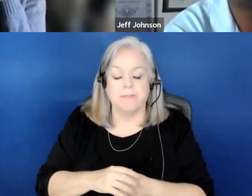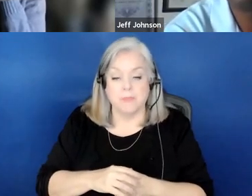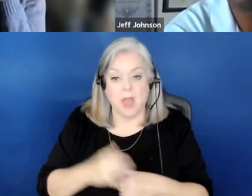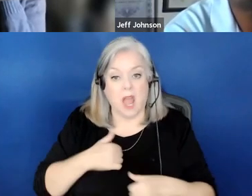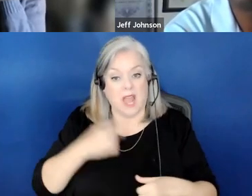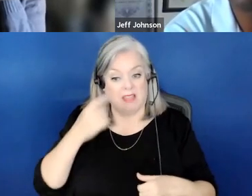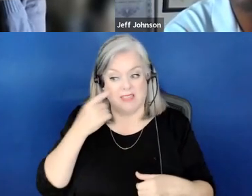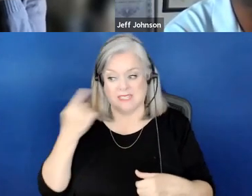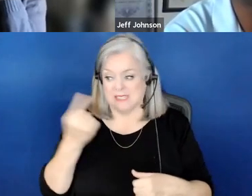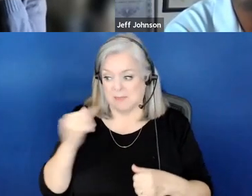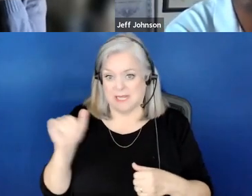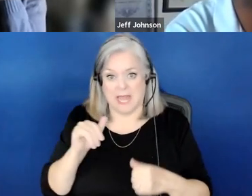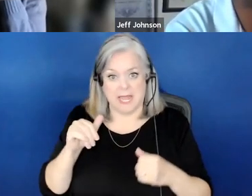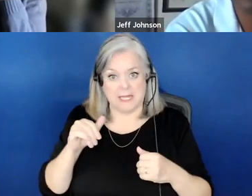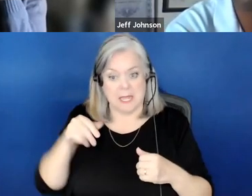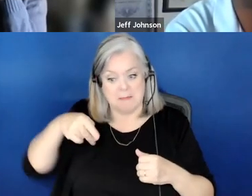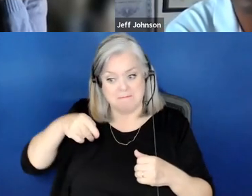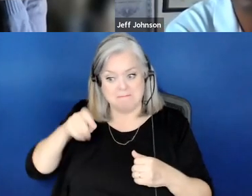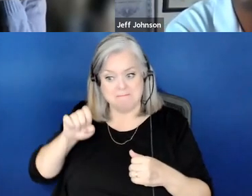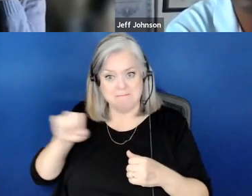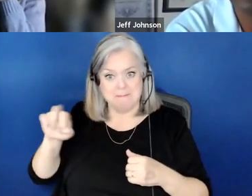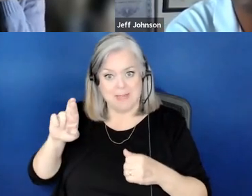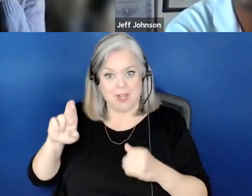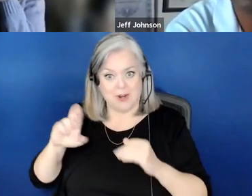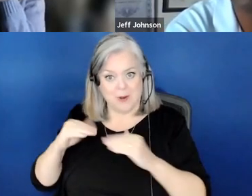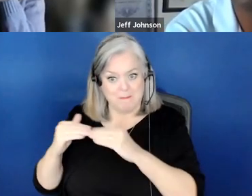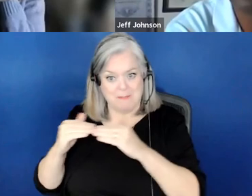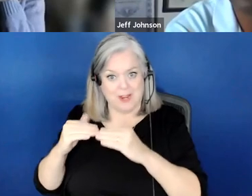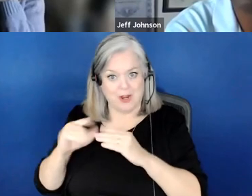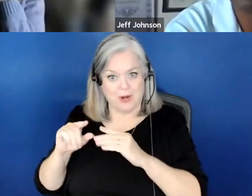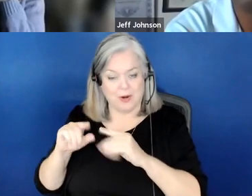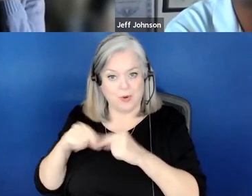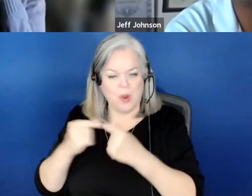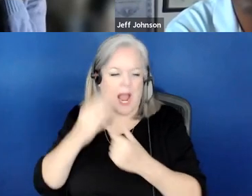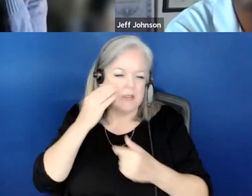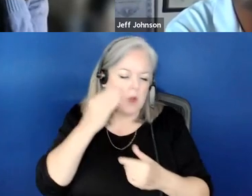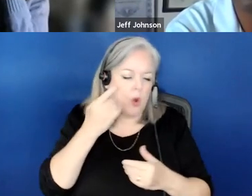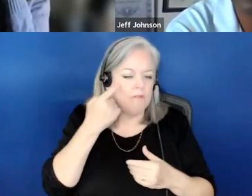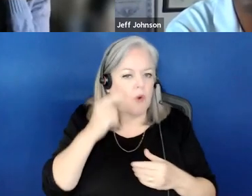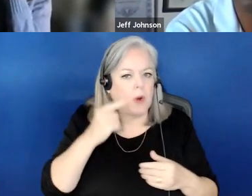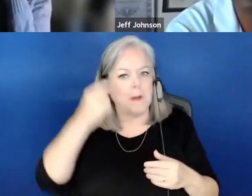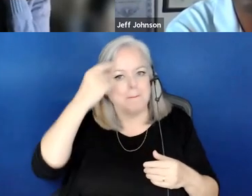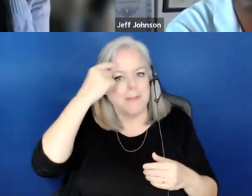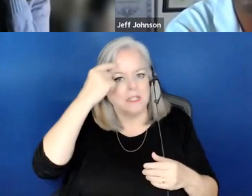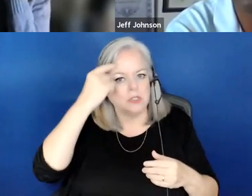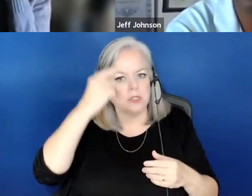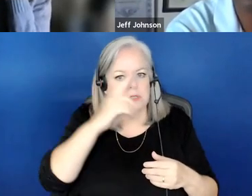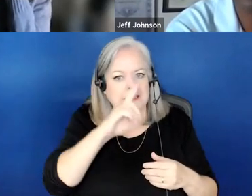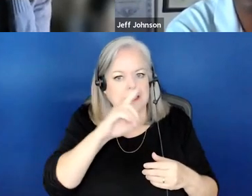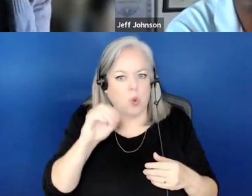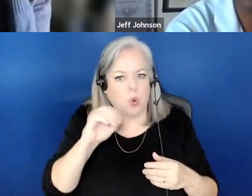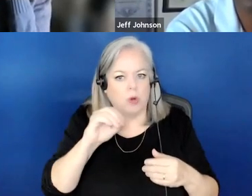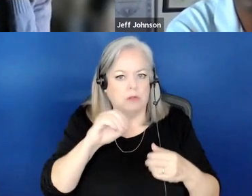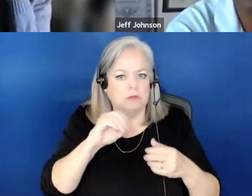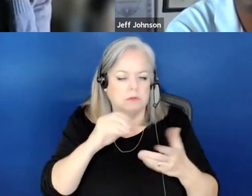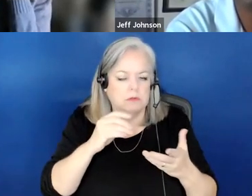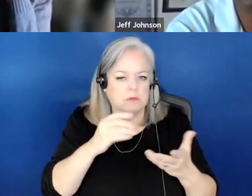peer group because I know there's some for people with mental disorders they kind of peer